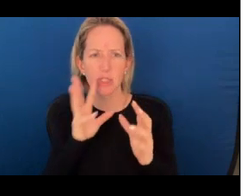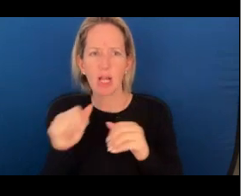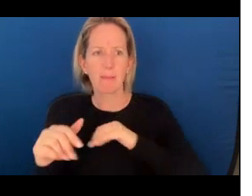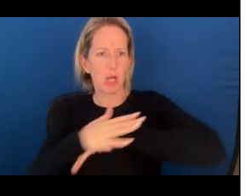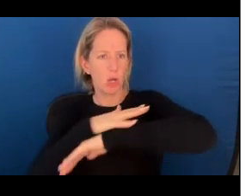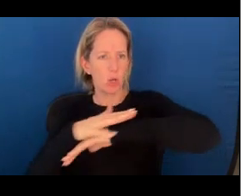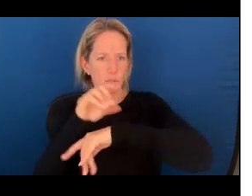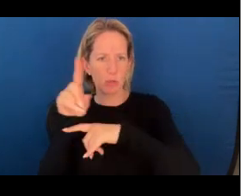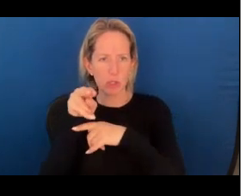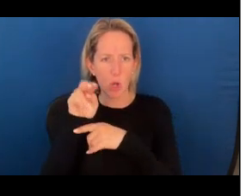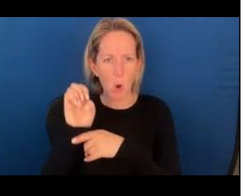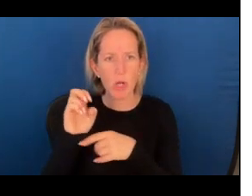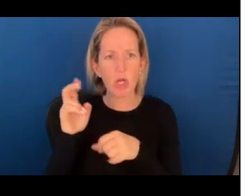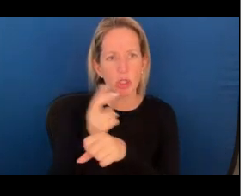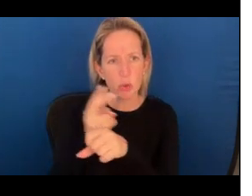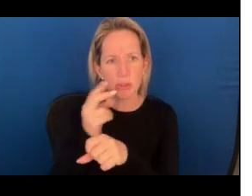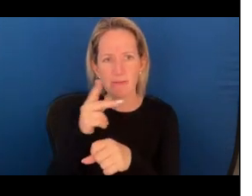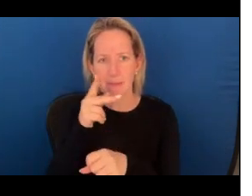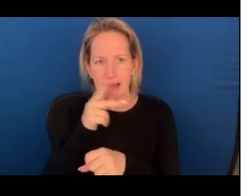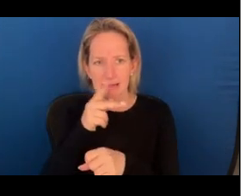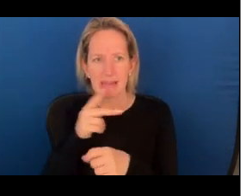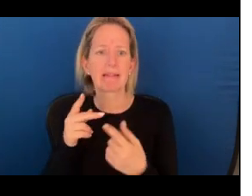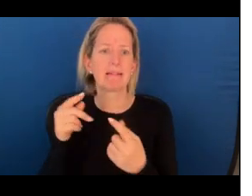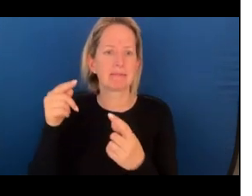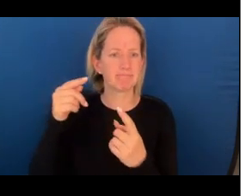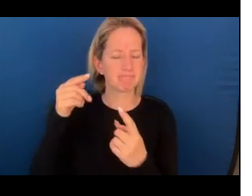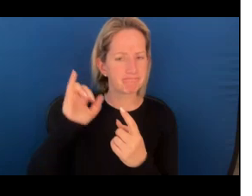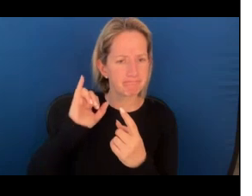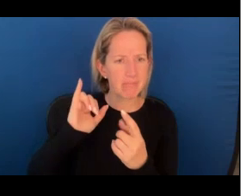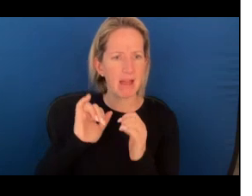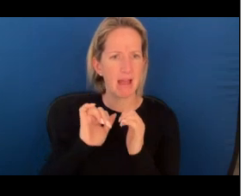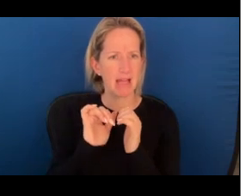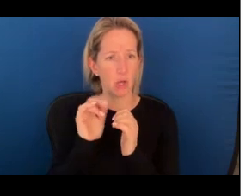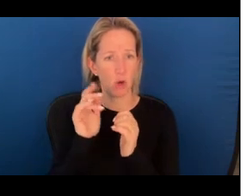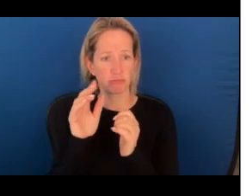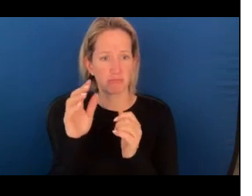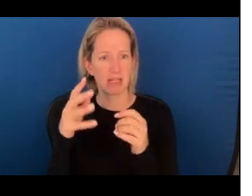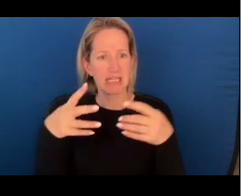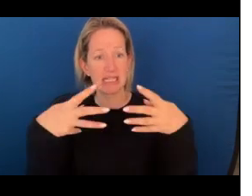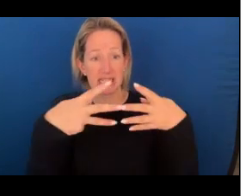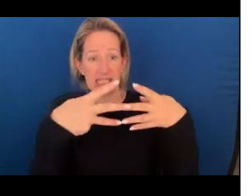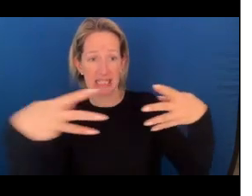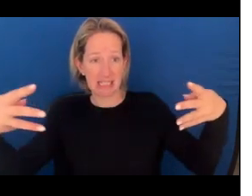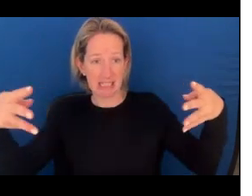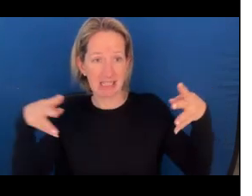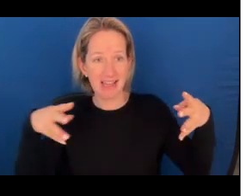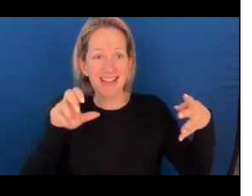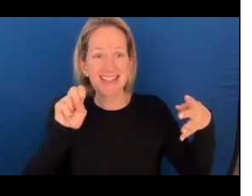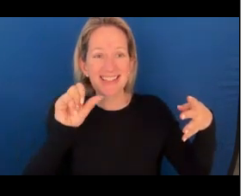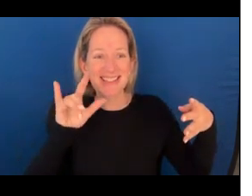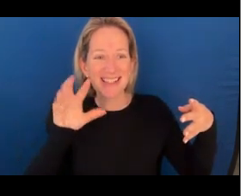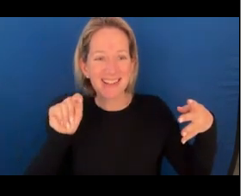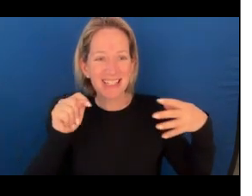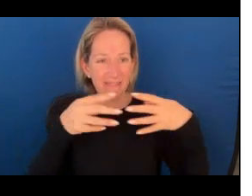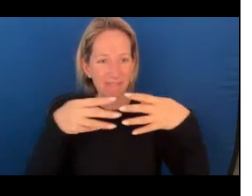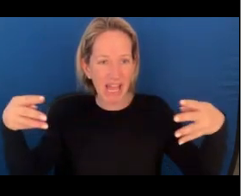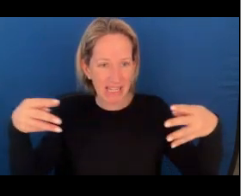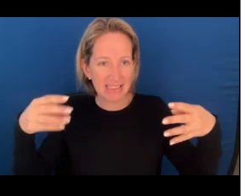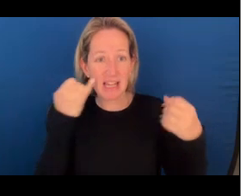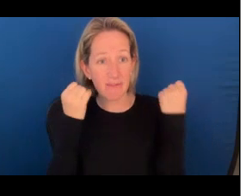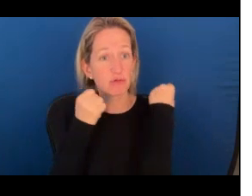So a couple of good examples of this are plastic silt fencing. So silt fences, if you're driving down the highway or